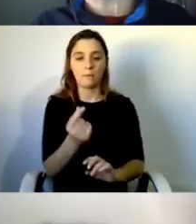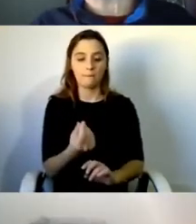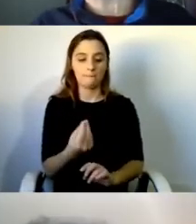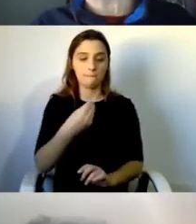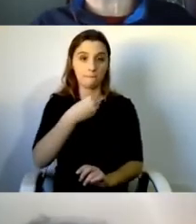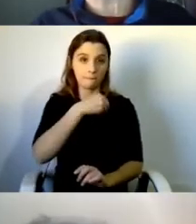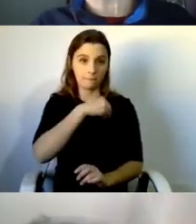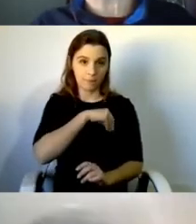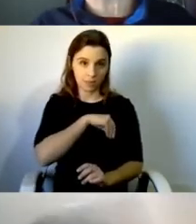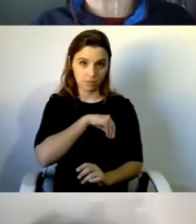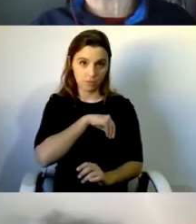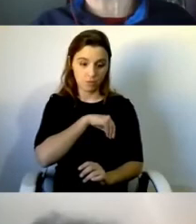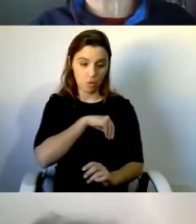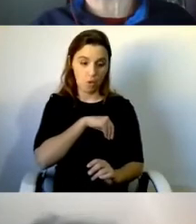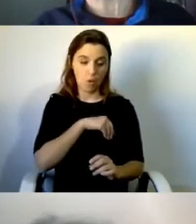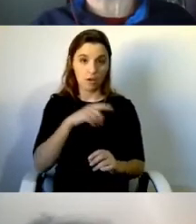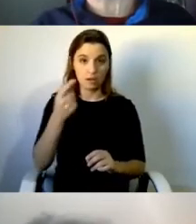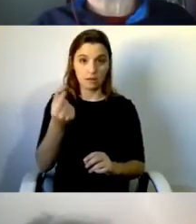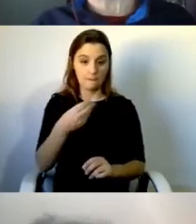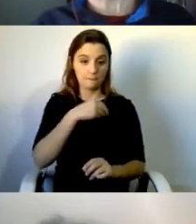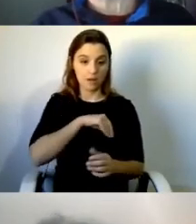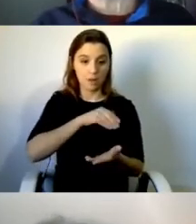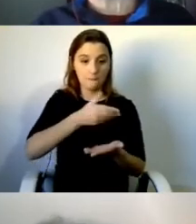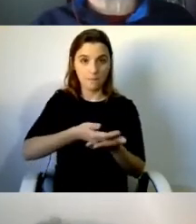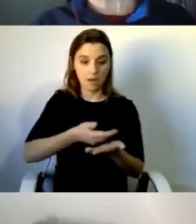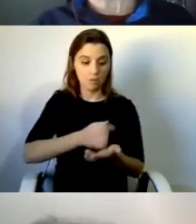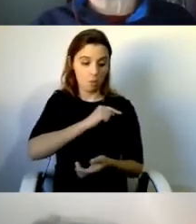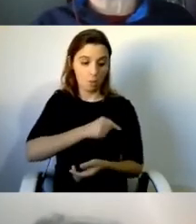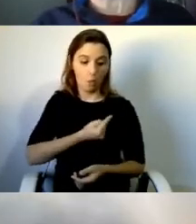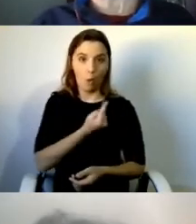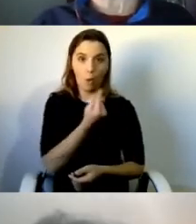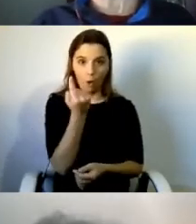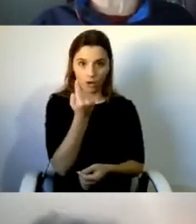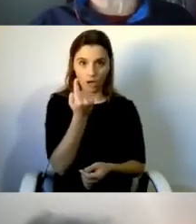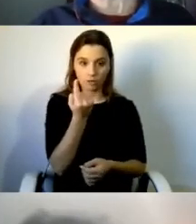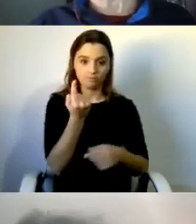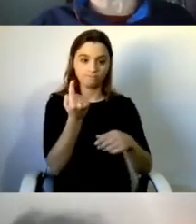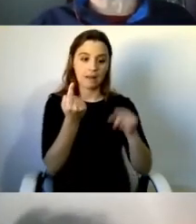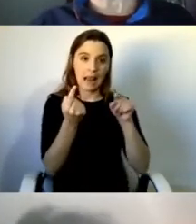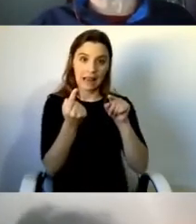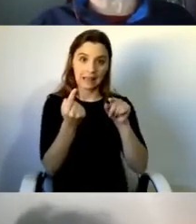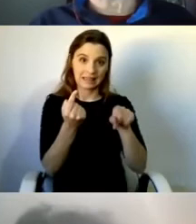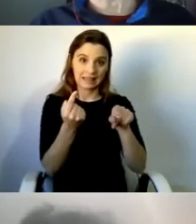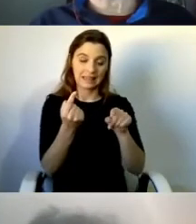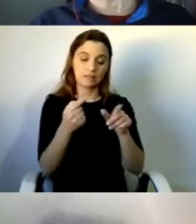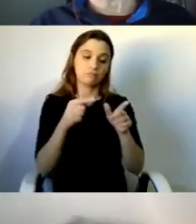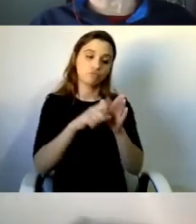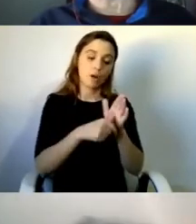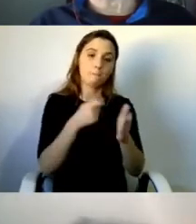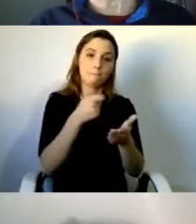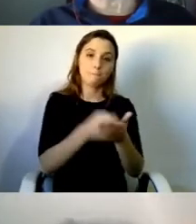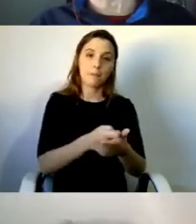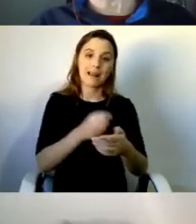contract. So that was a contract made between the Center for Independent Living as the